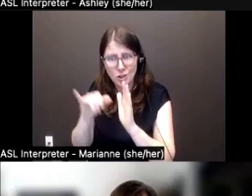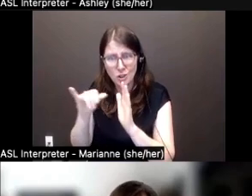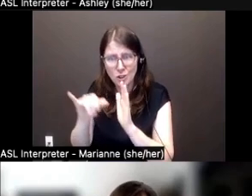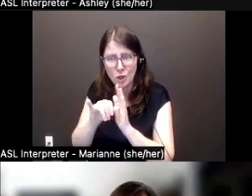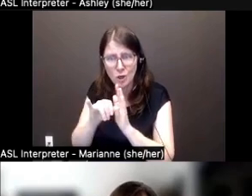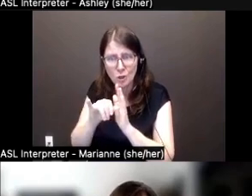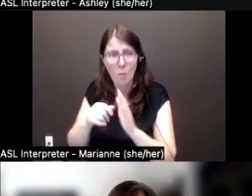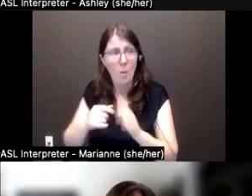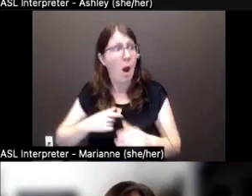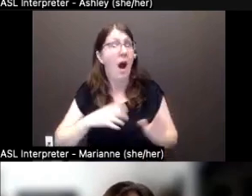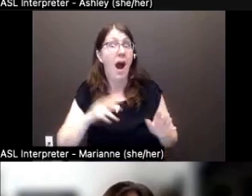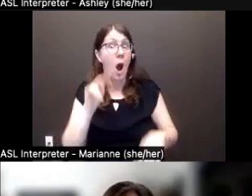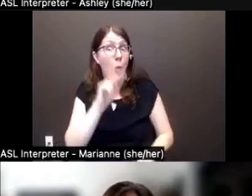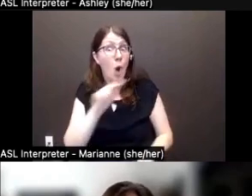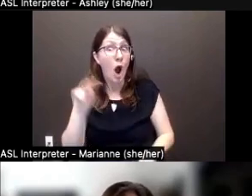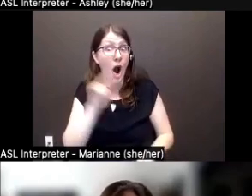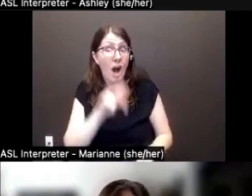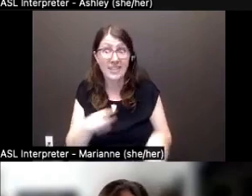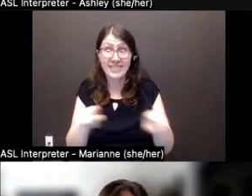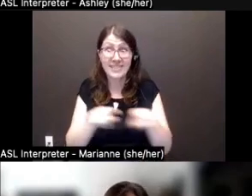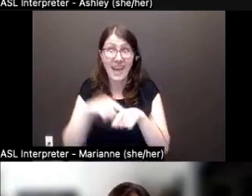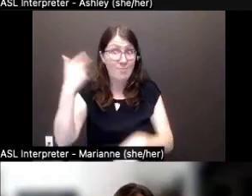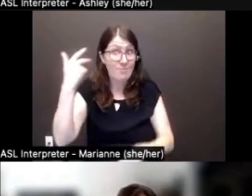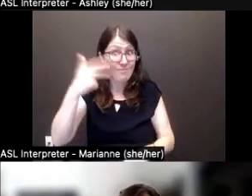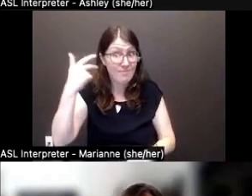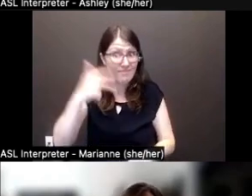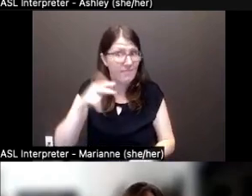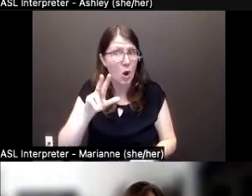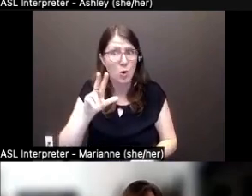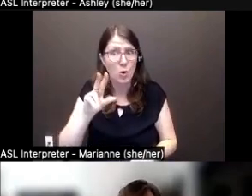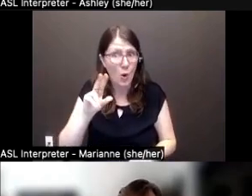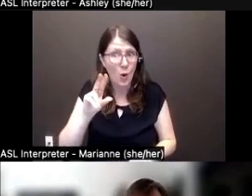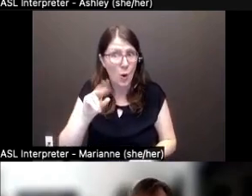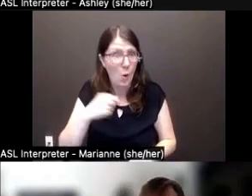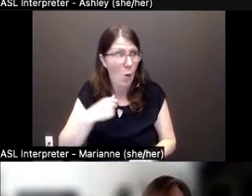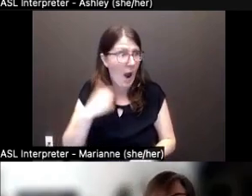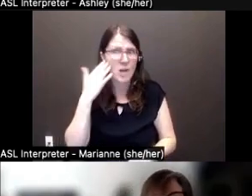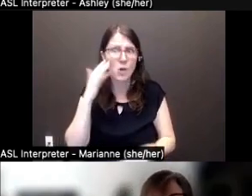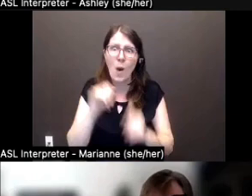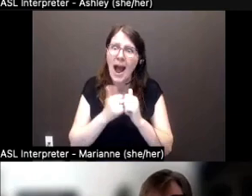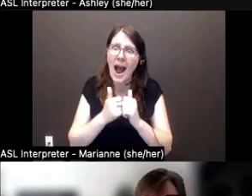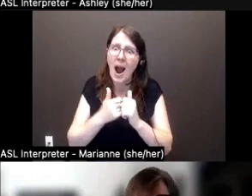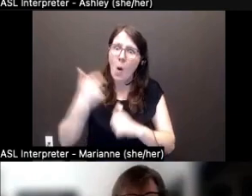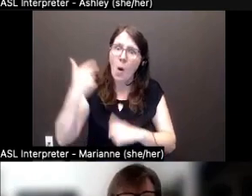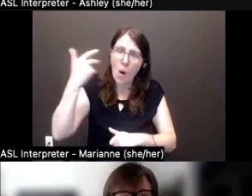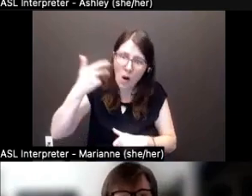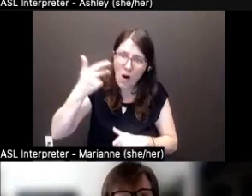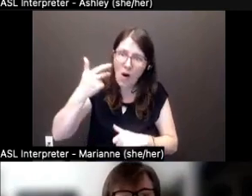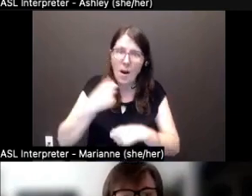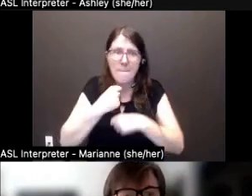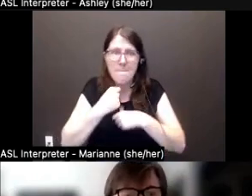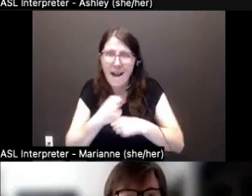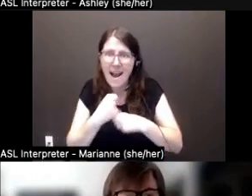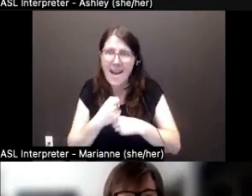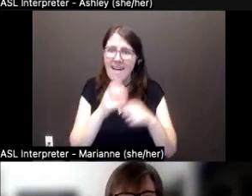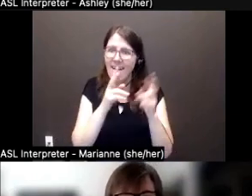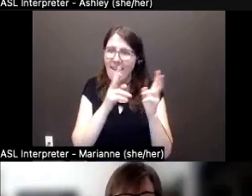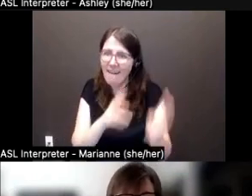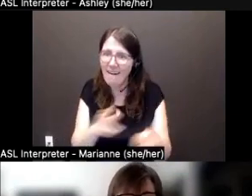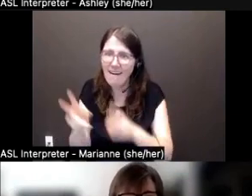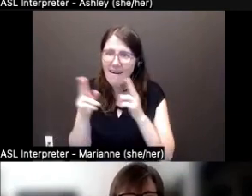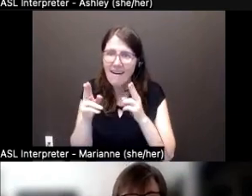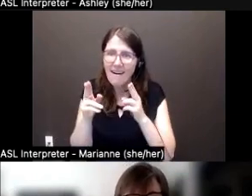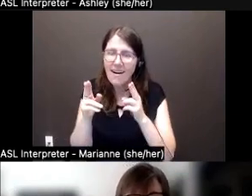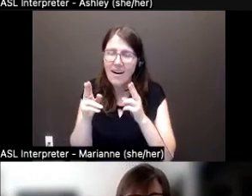it. So he sent me a video on tutorial on how